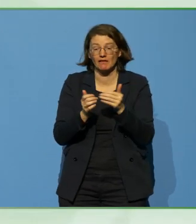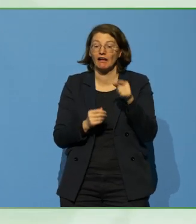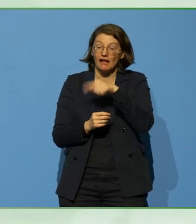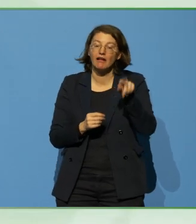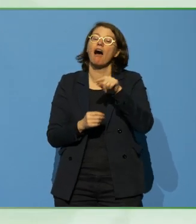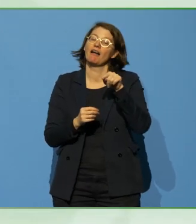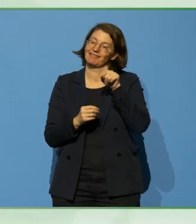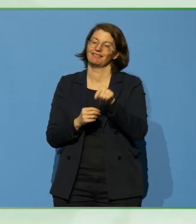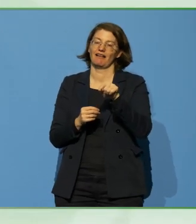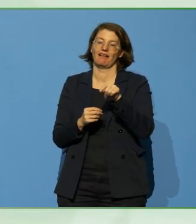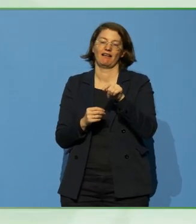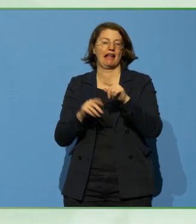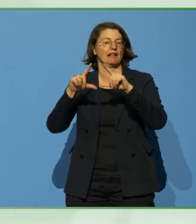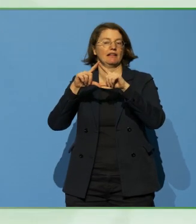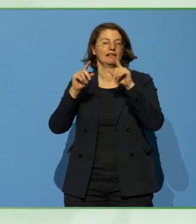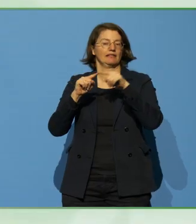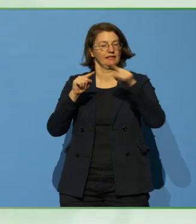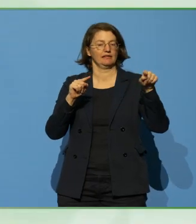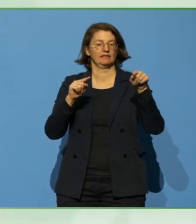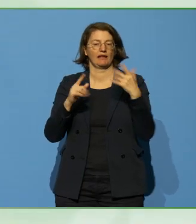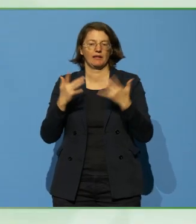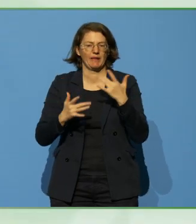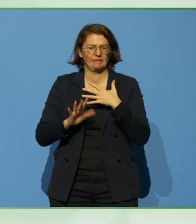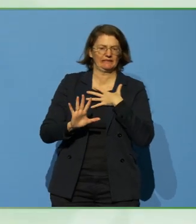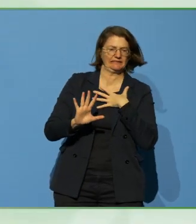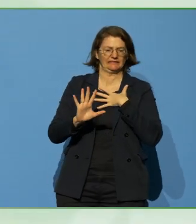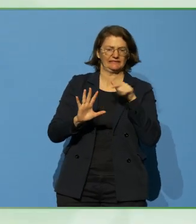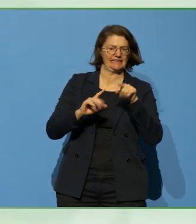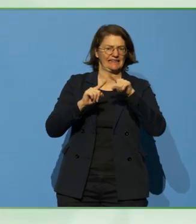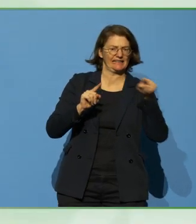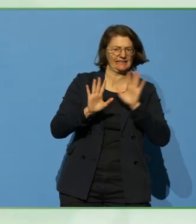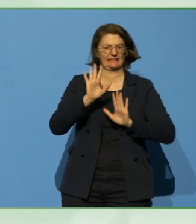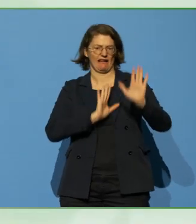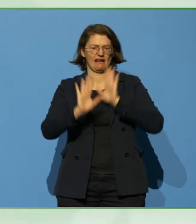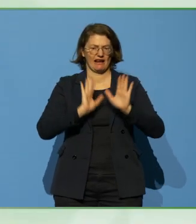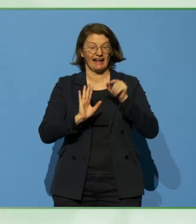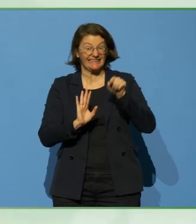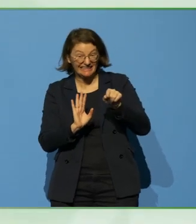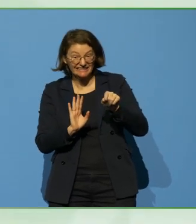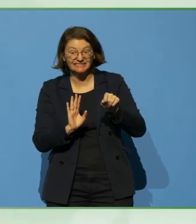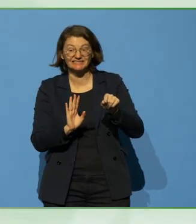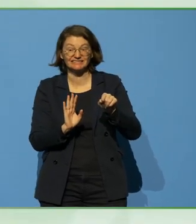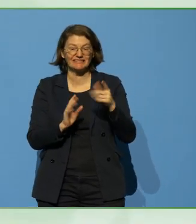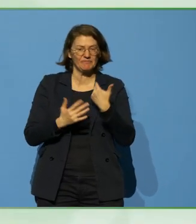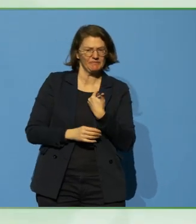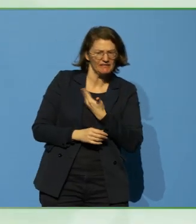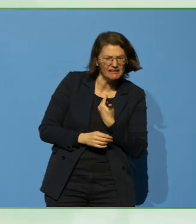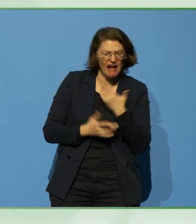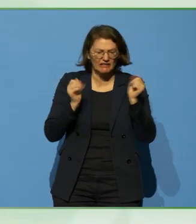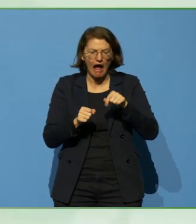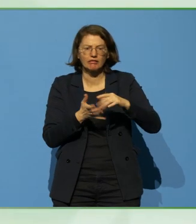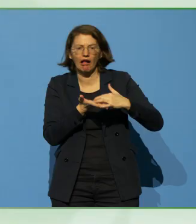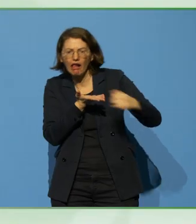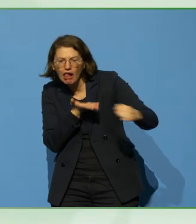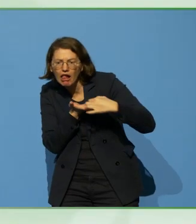try to increase that financial literacy level from the outset. I mean, we definitely haven't got that right in